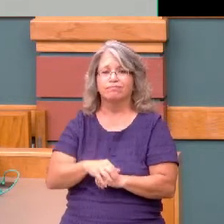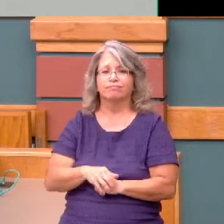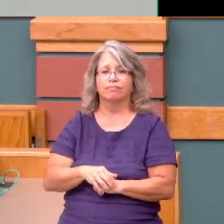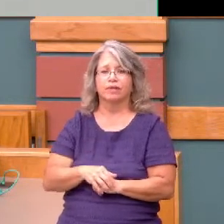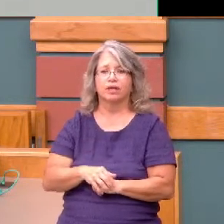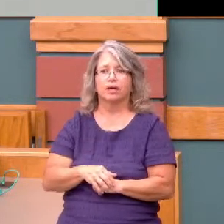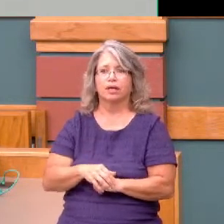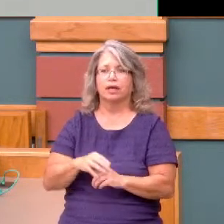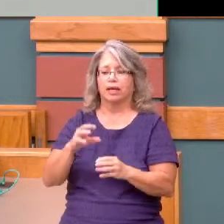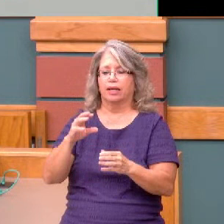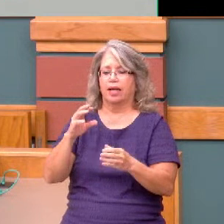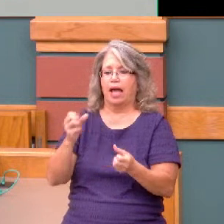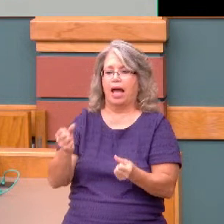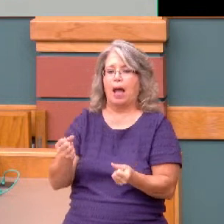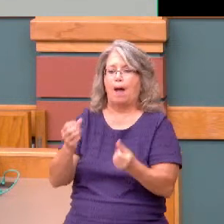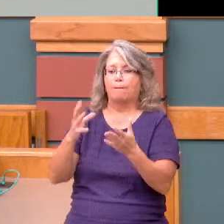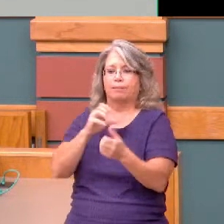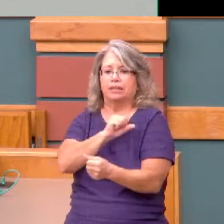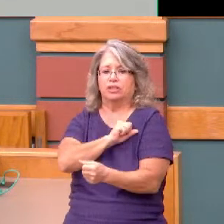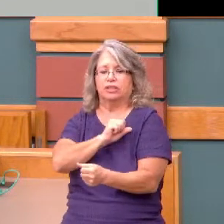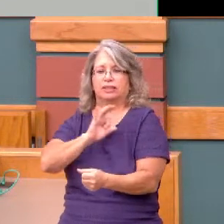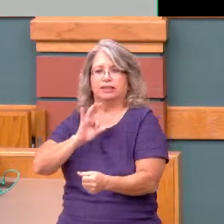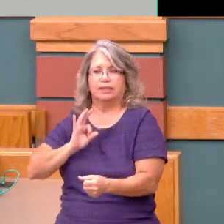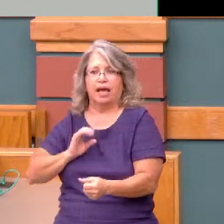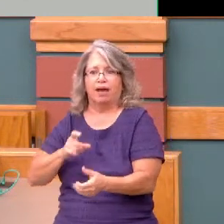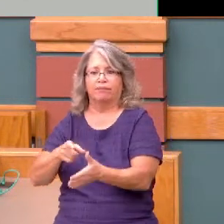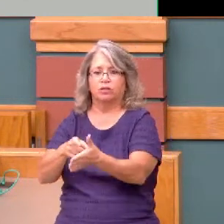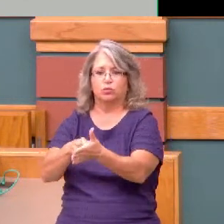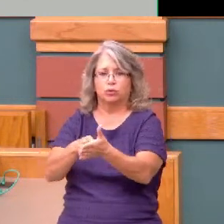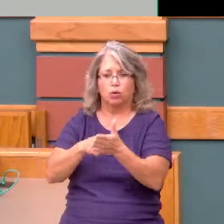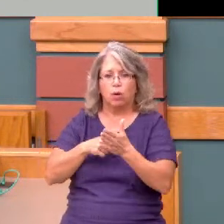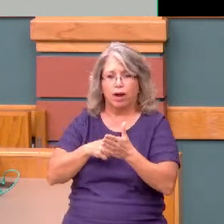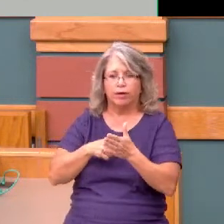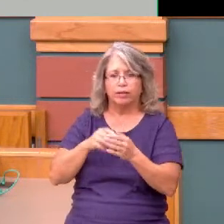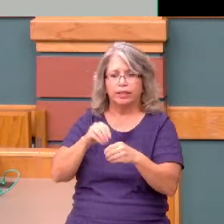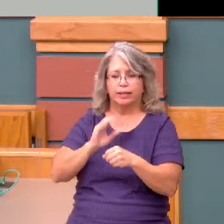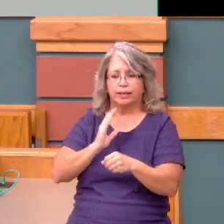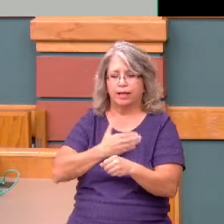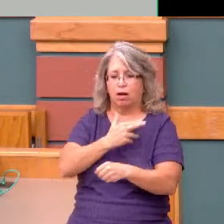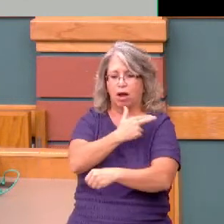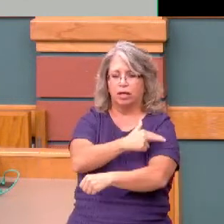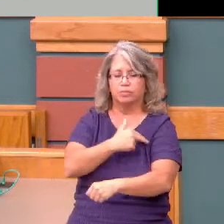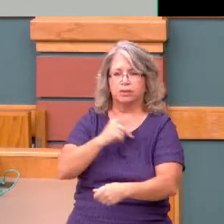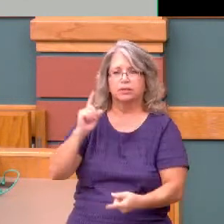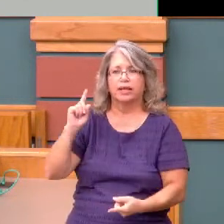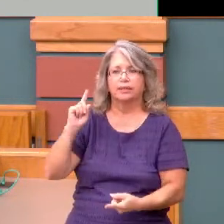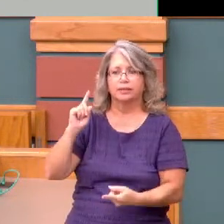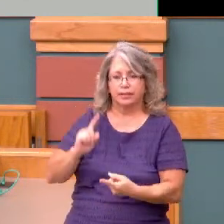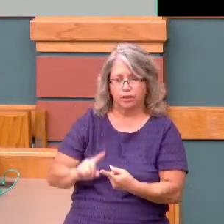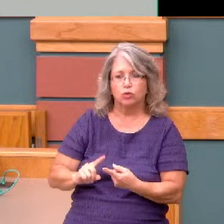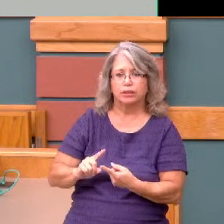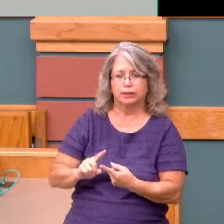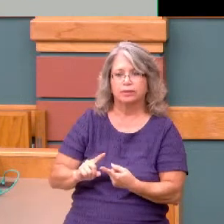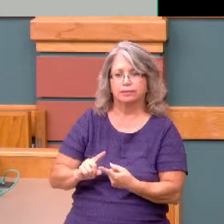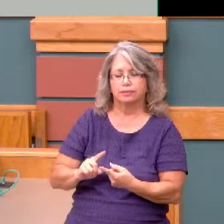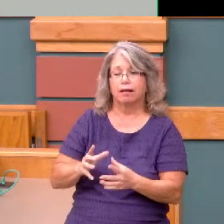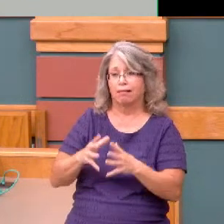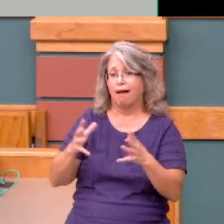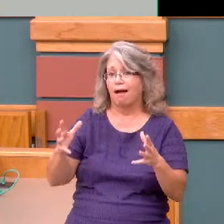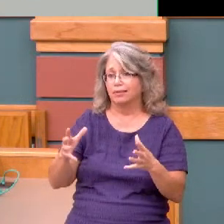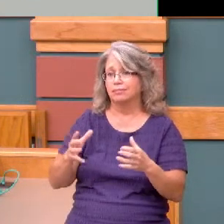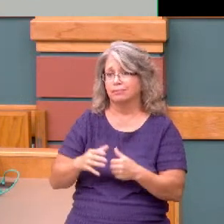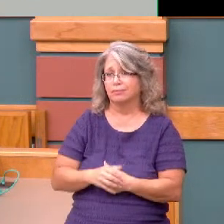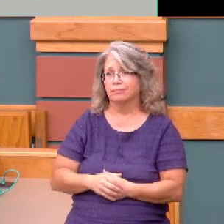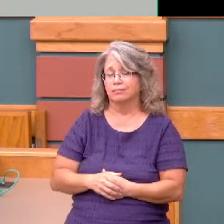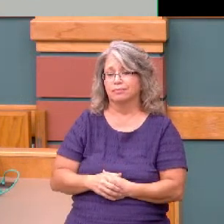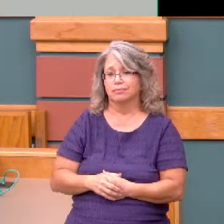of staffing that's available for our hospitals has decreased over the past month by quite a bit. And the other